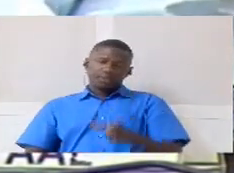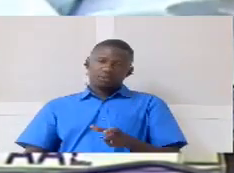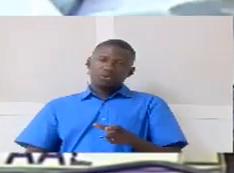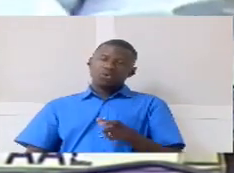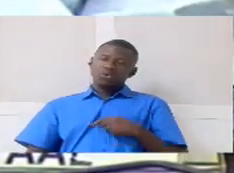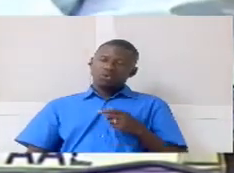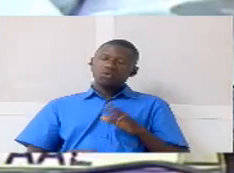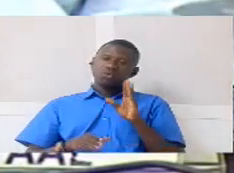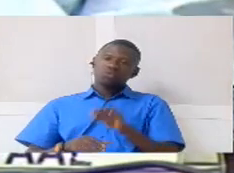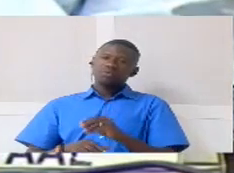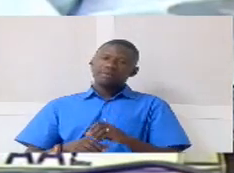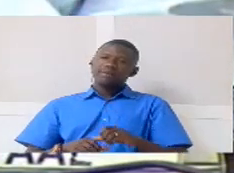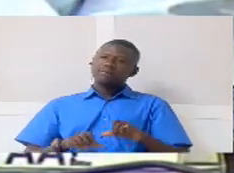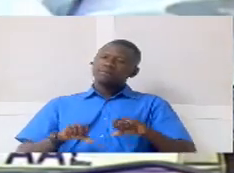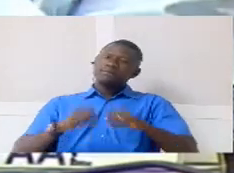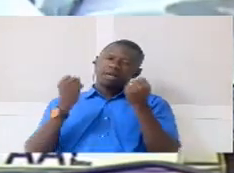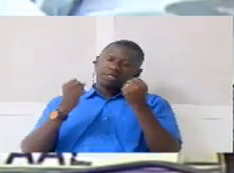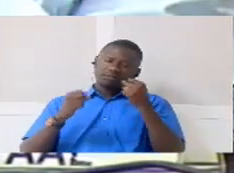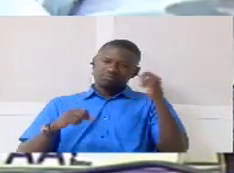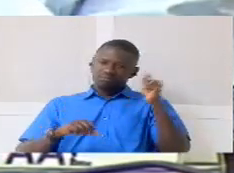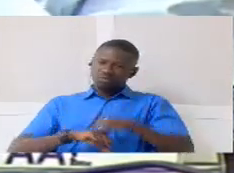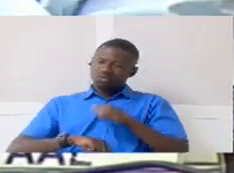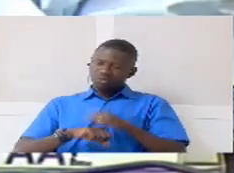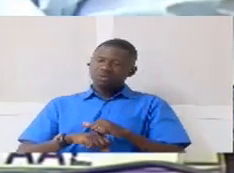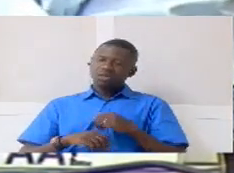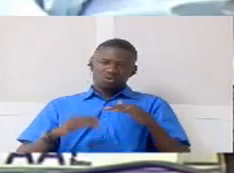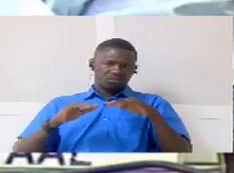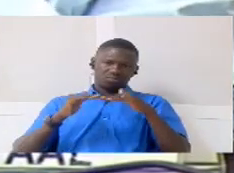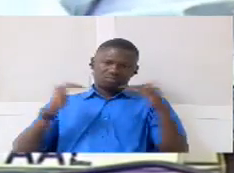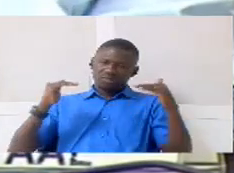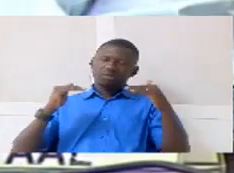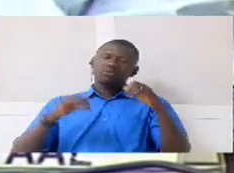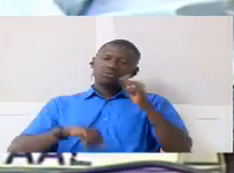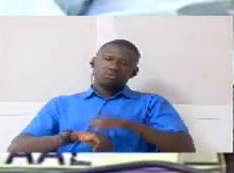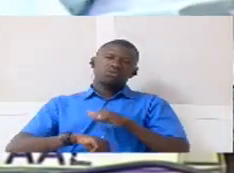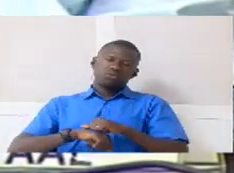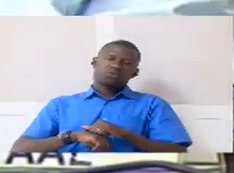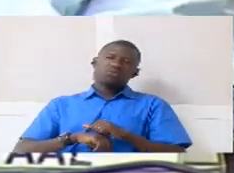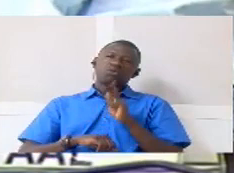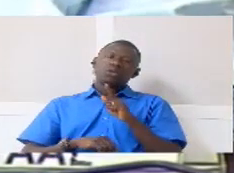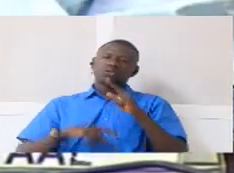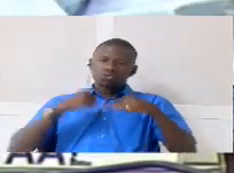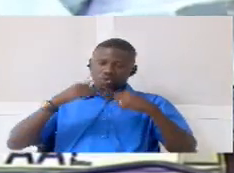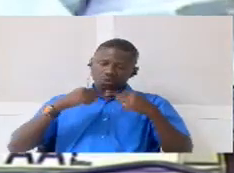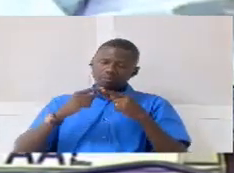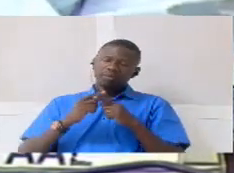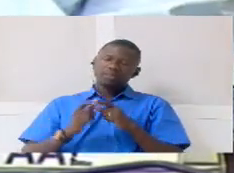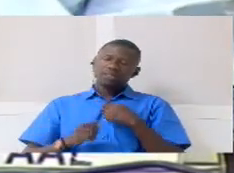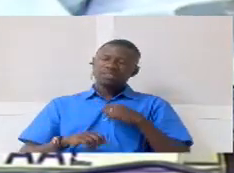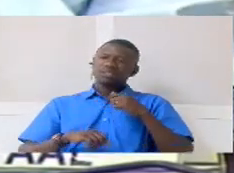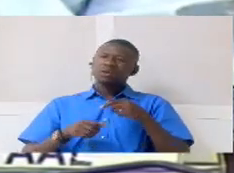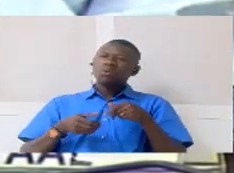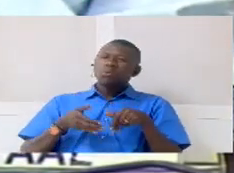applying violence on individuals that may also amount to torture. Let's talk about that particular type of torture at the prisons. It